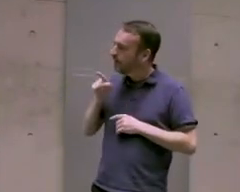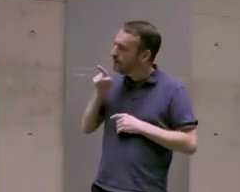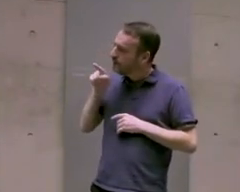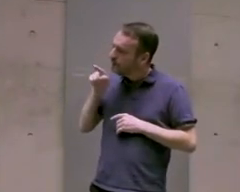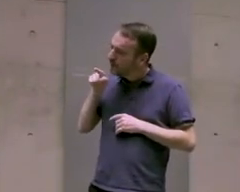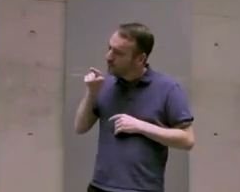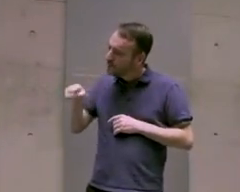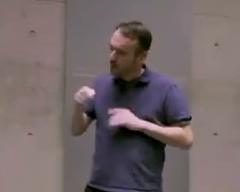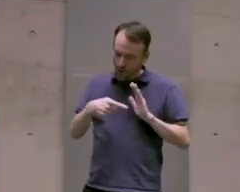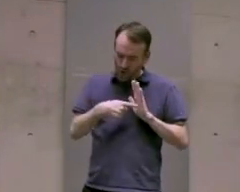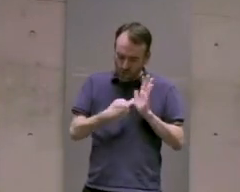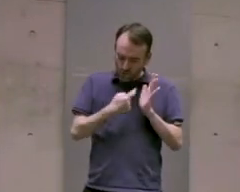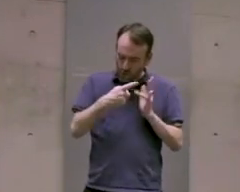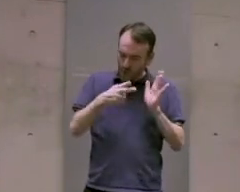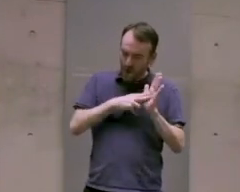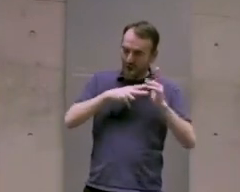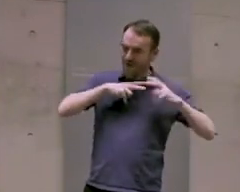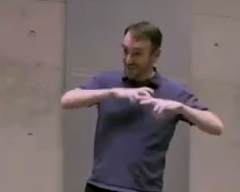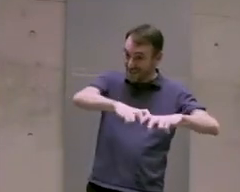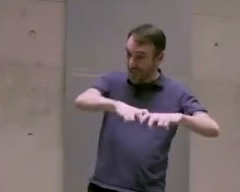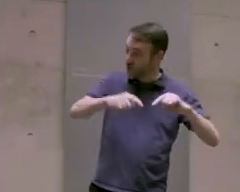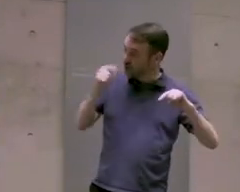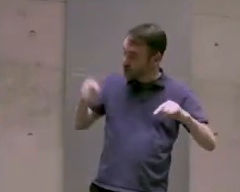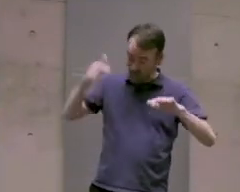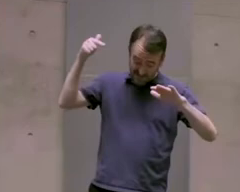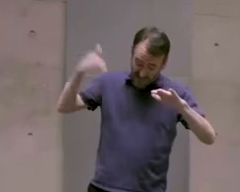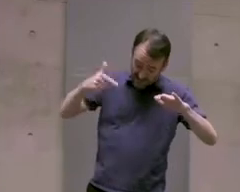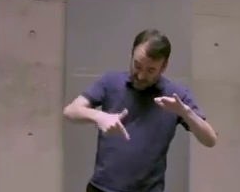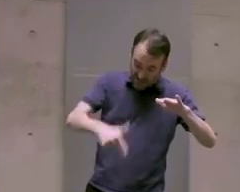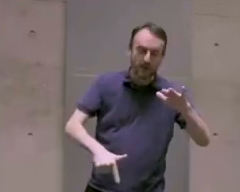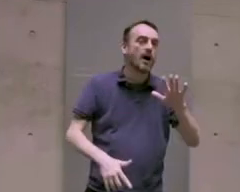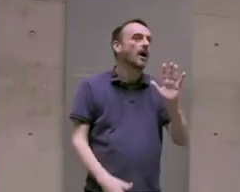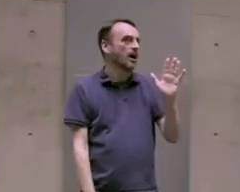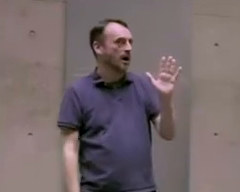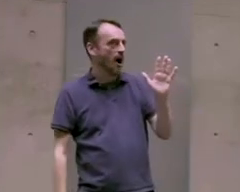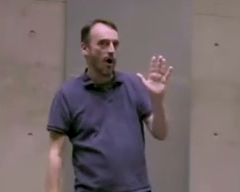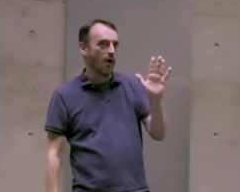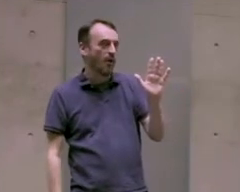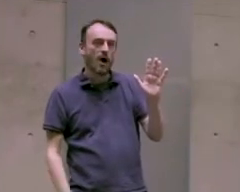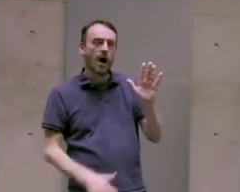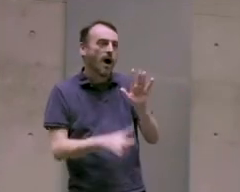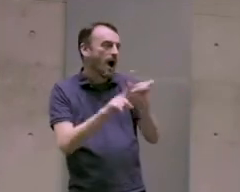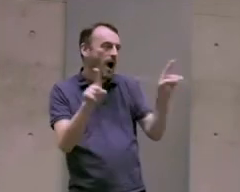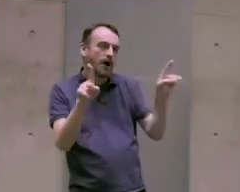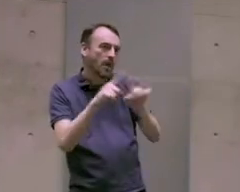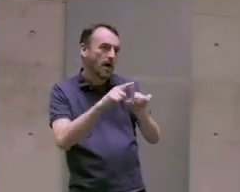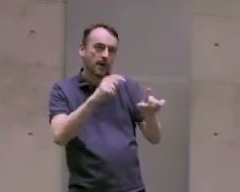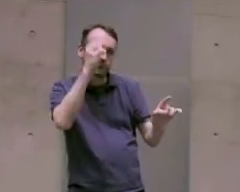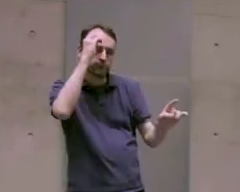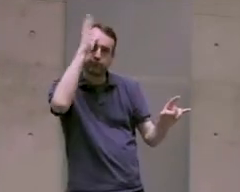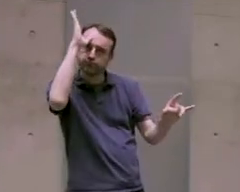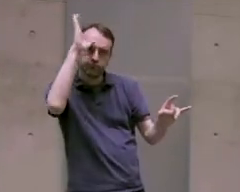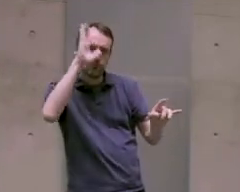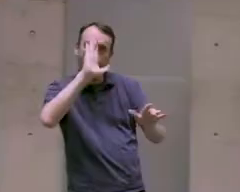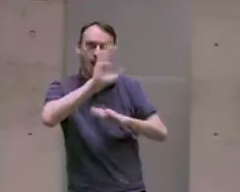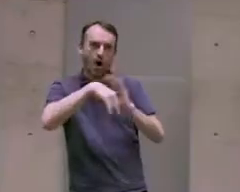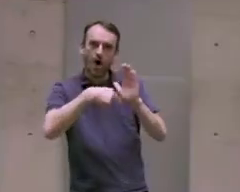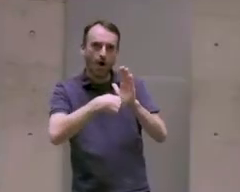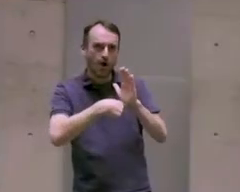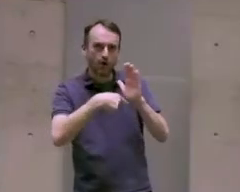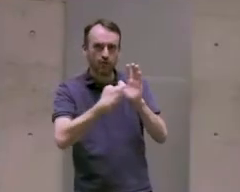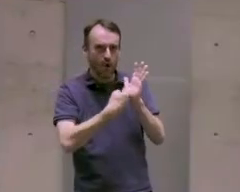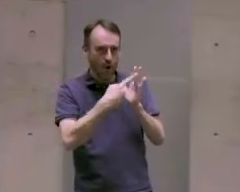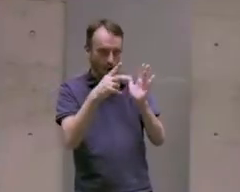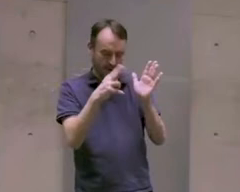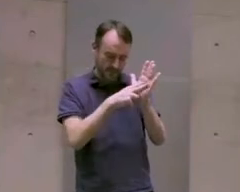Tron research then, you're telling me. You've really gone into it. I will take questions. I am. But that's the reality, is like,